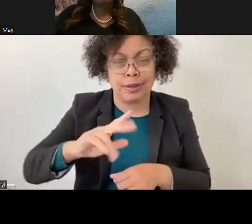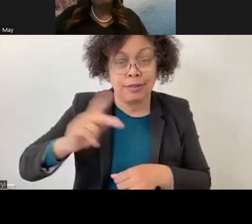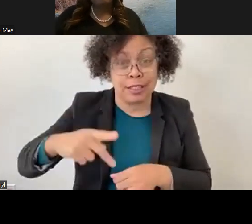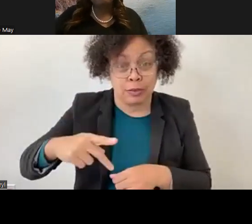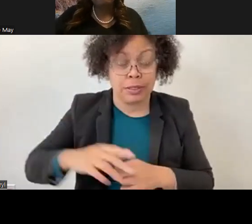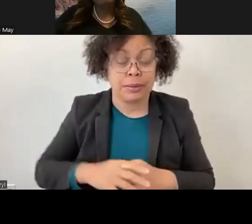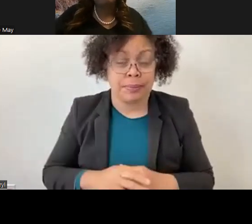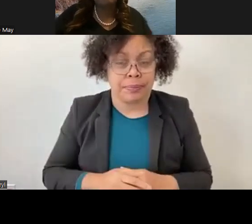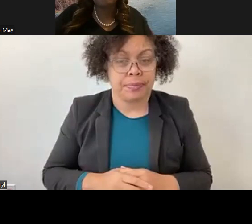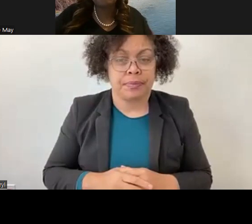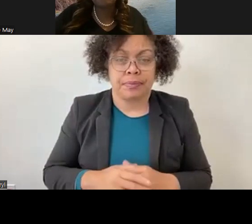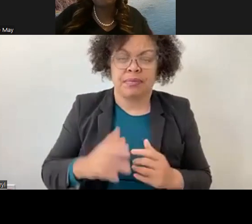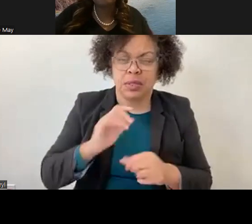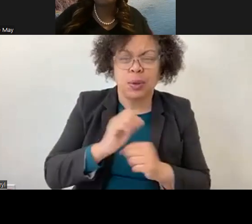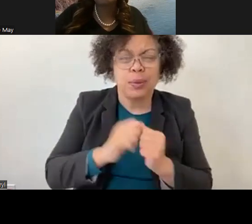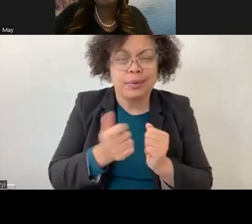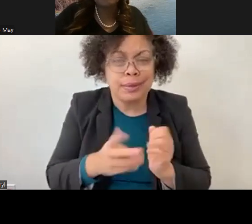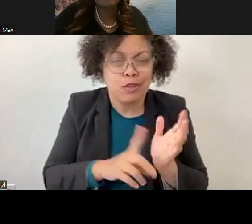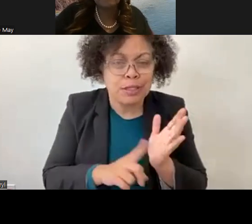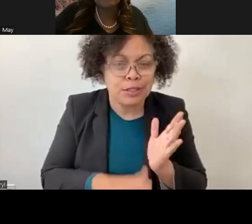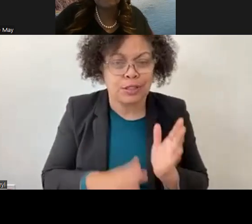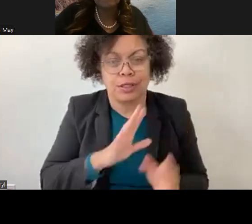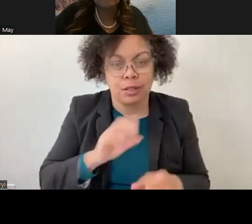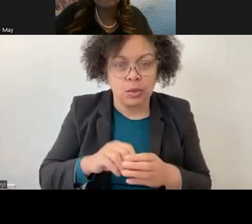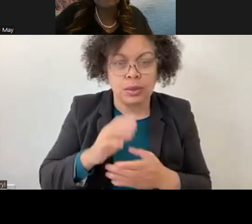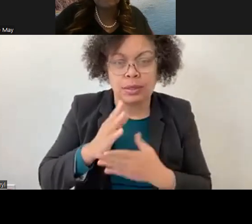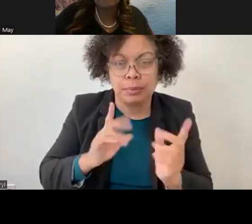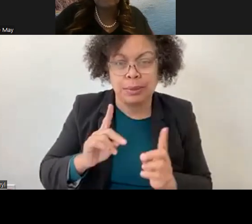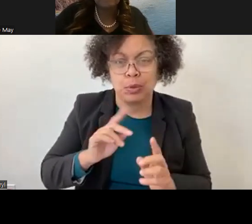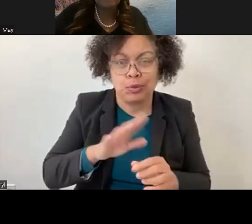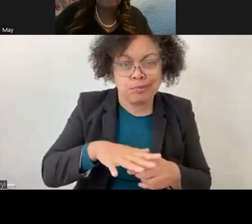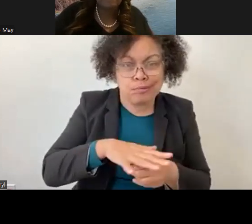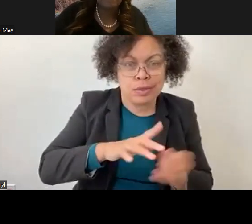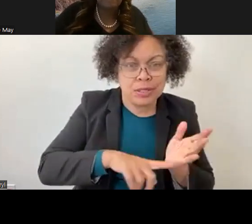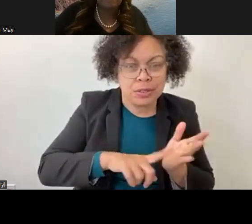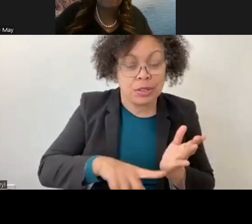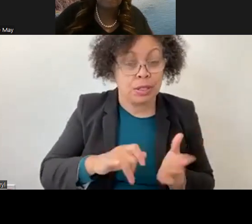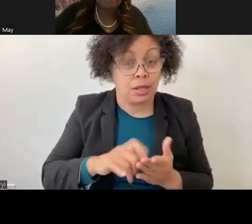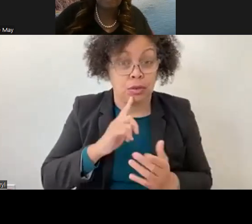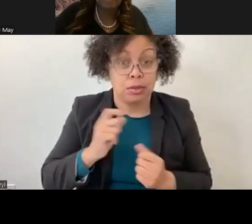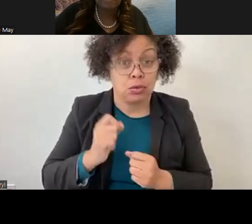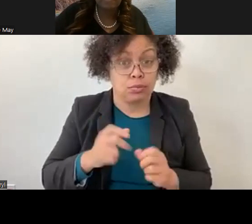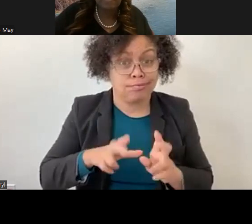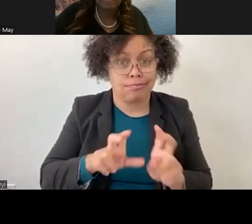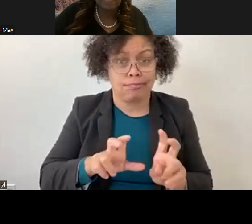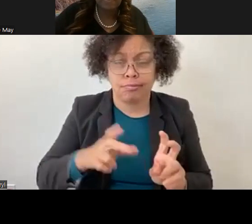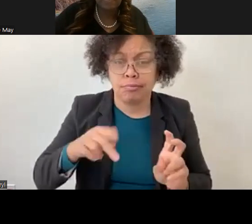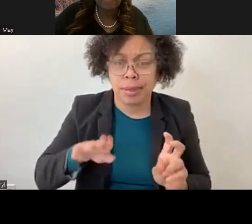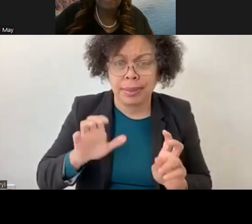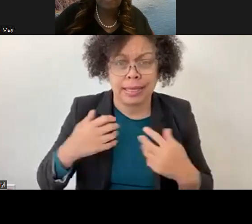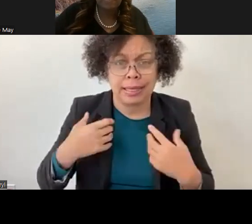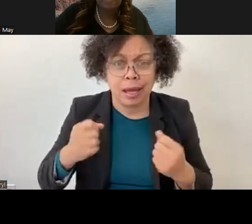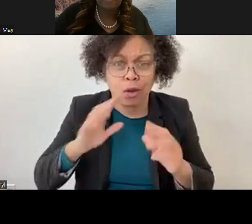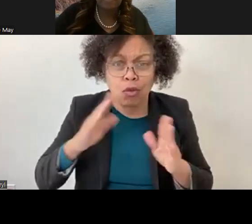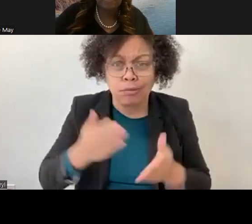with a variety of scholars, including some people who are, in Philadelphia, highly invested in public health, in,